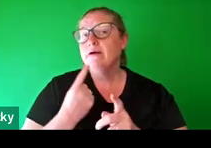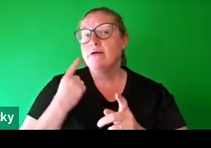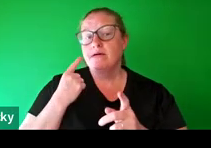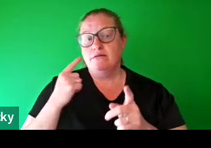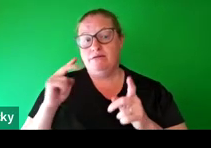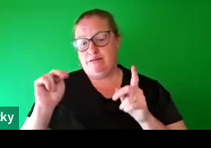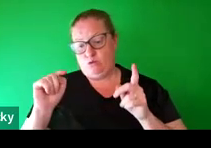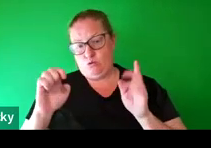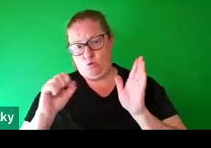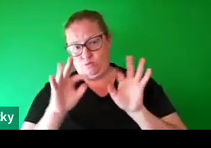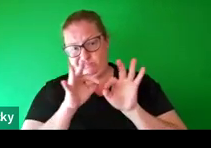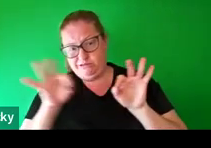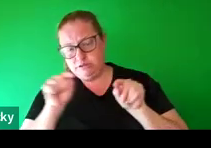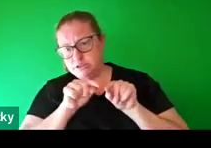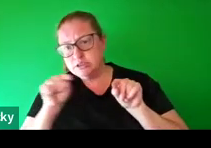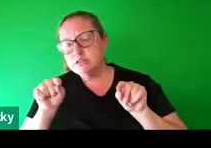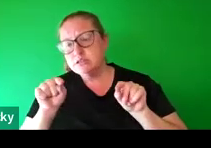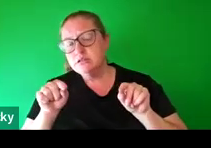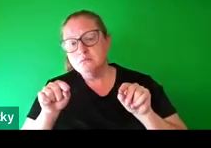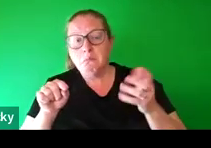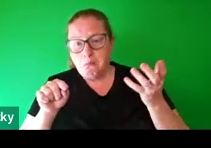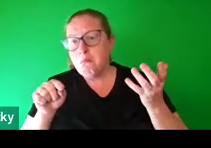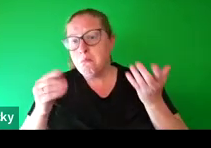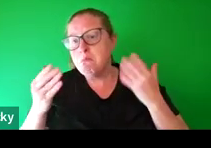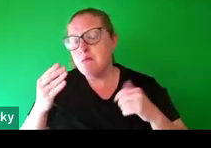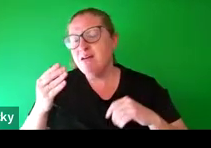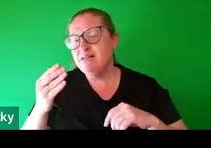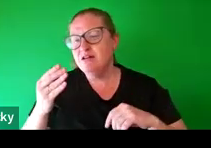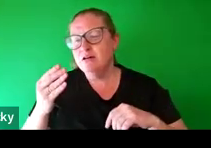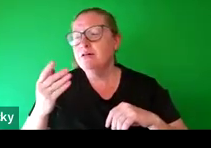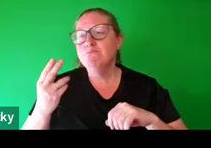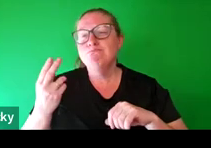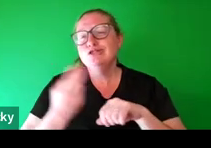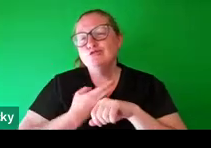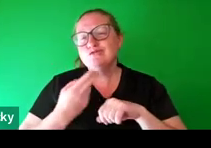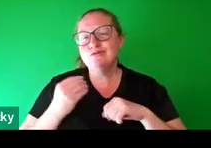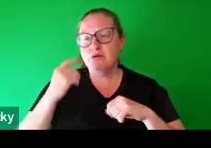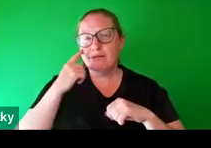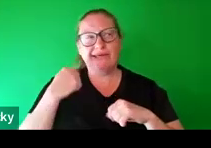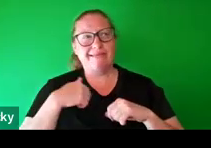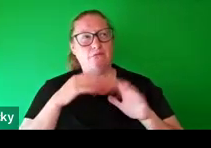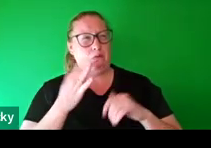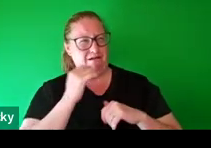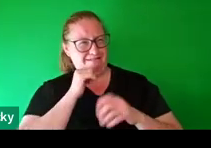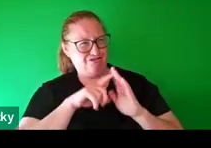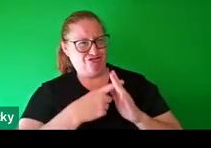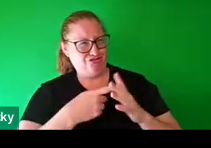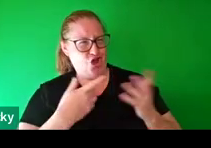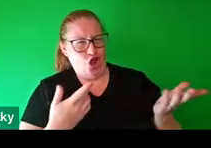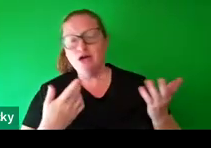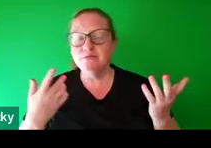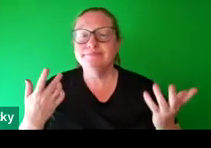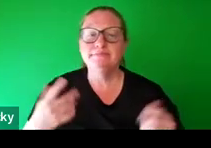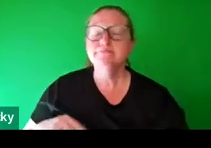notes section to just have, that might be useful so that we're not like, what, why haven't you started it yet? When there's a legitimate reason that you haven't.